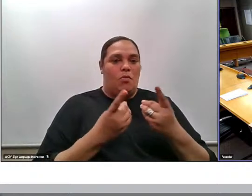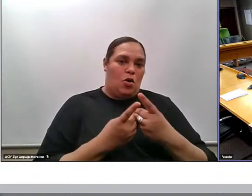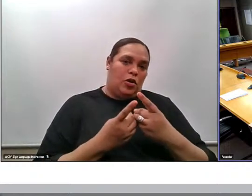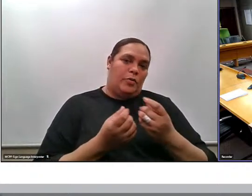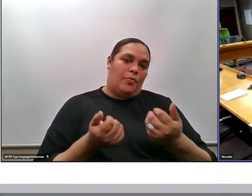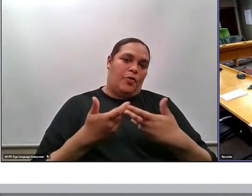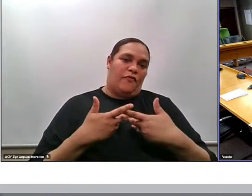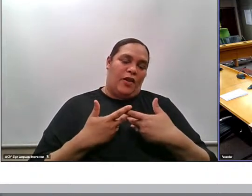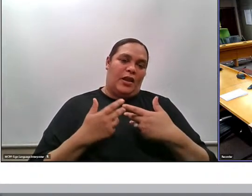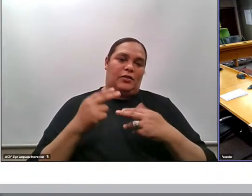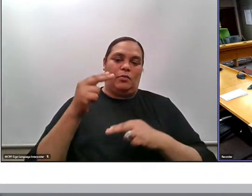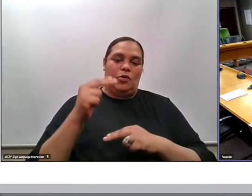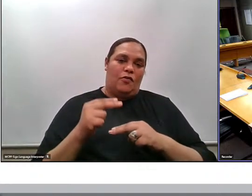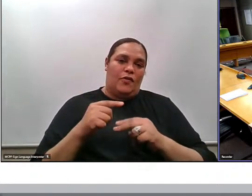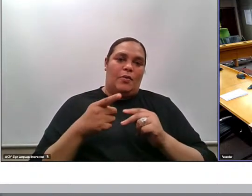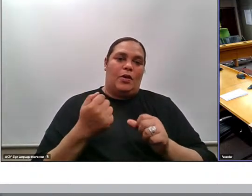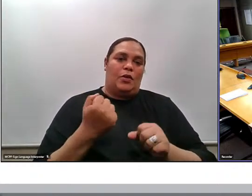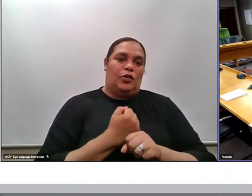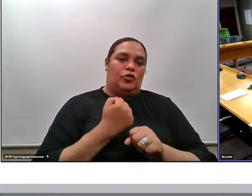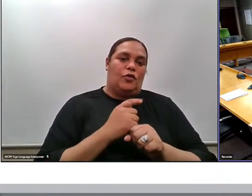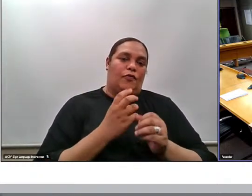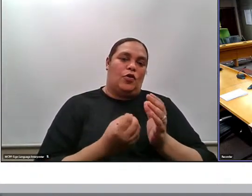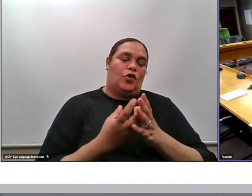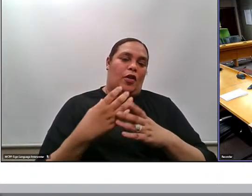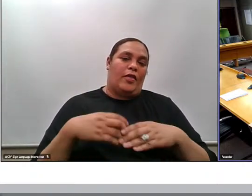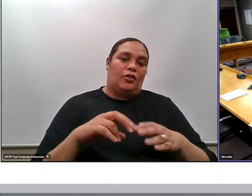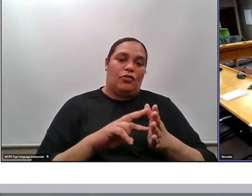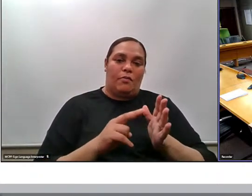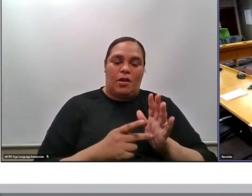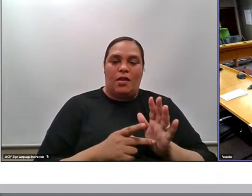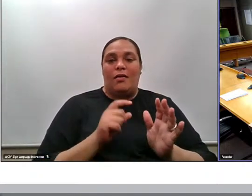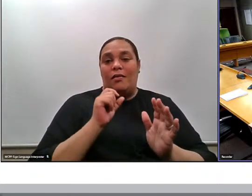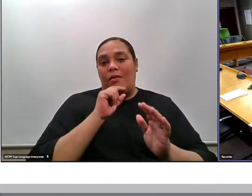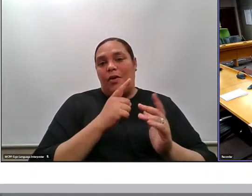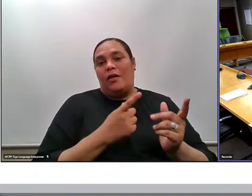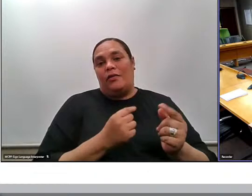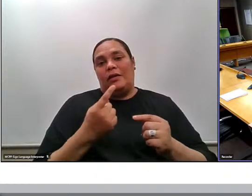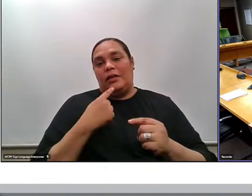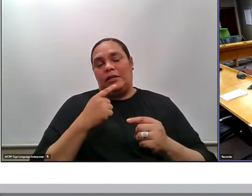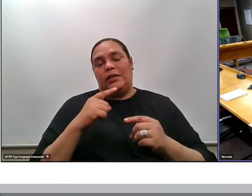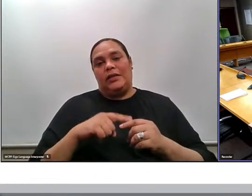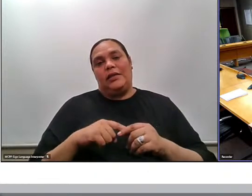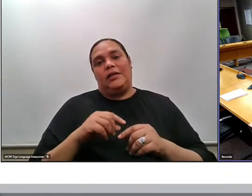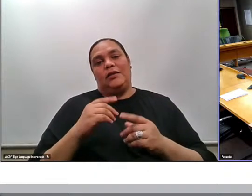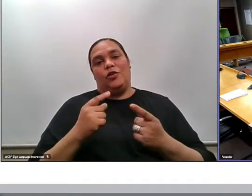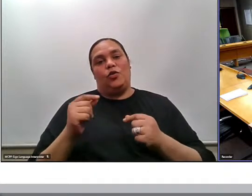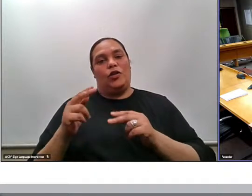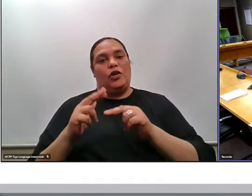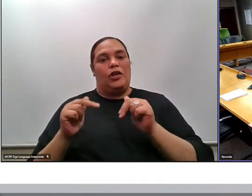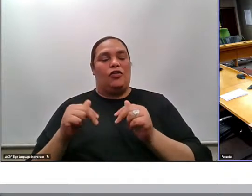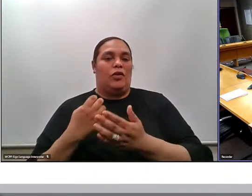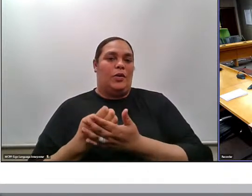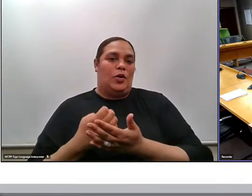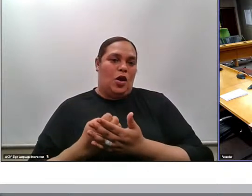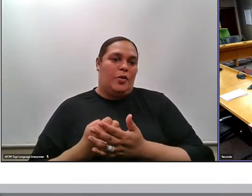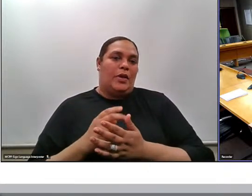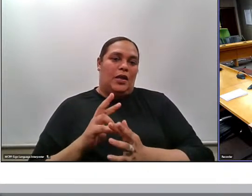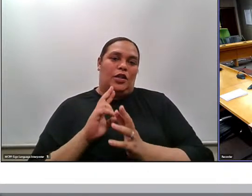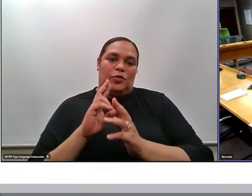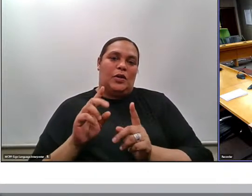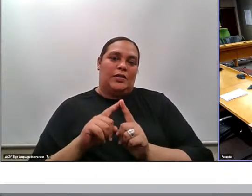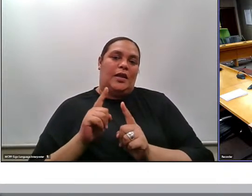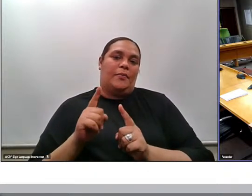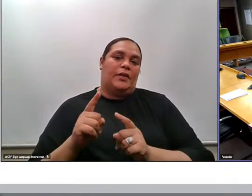provides us with a briefing on their Jobs for Growth action plan, which they mentioned encompasses their township economy response and also